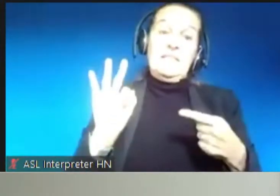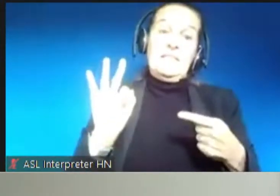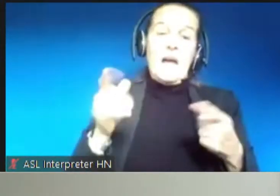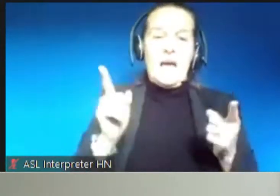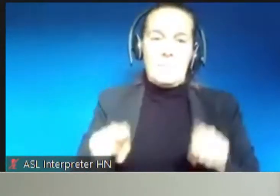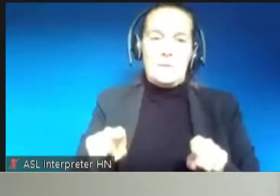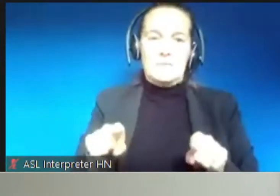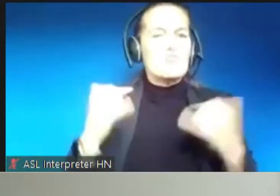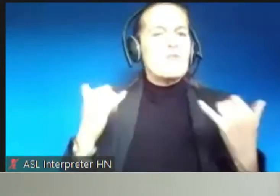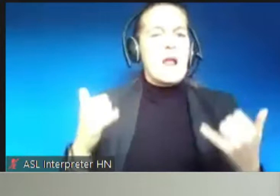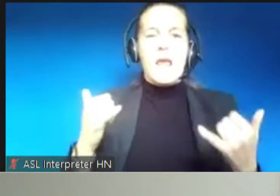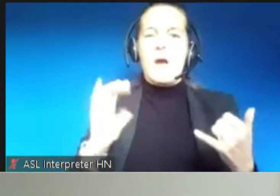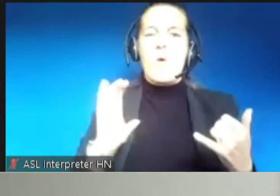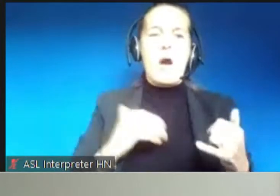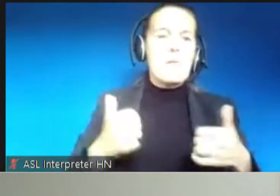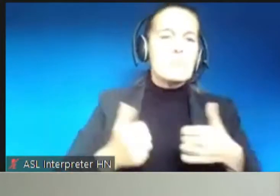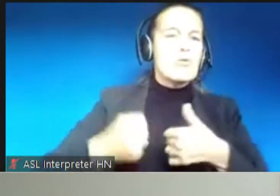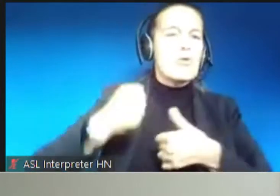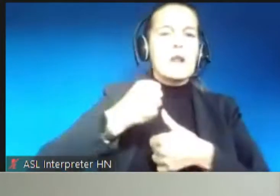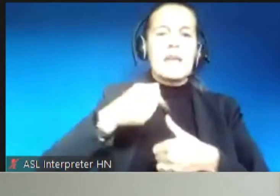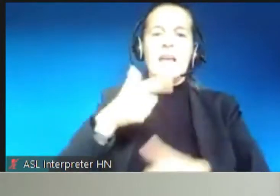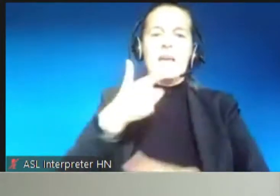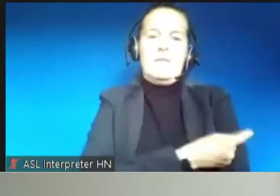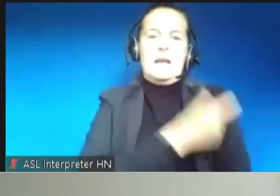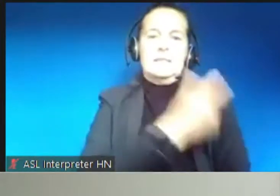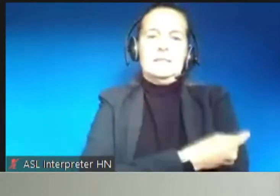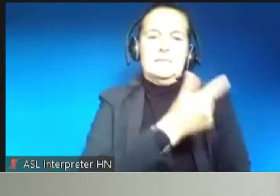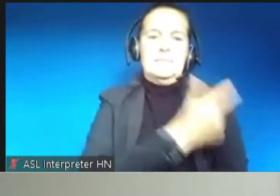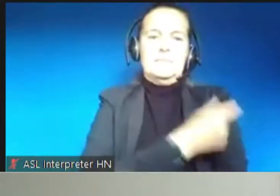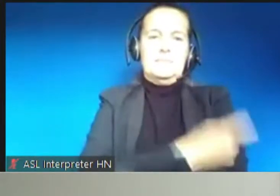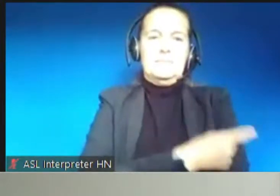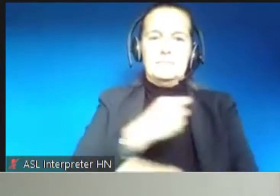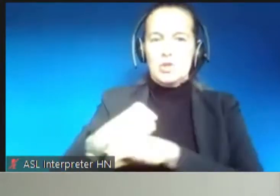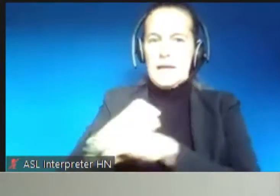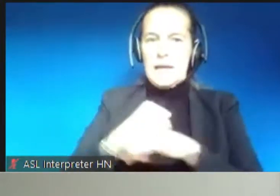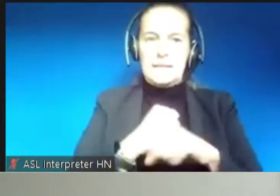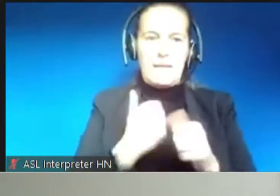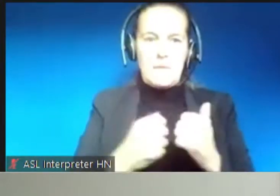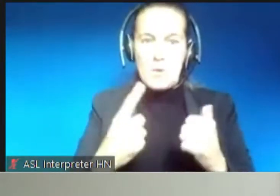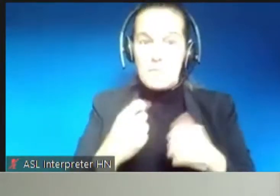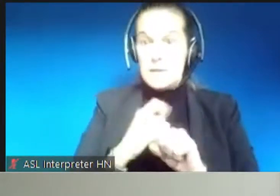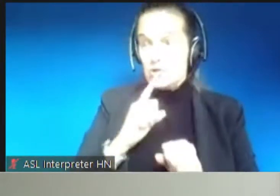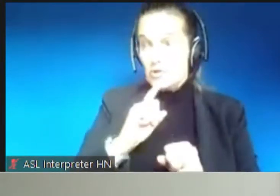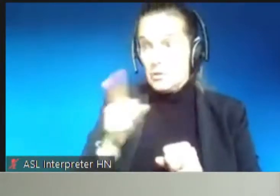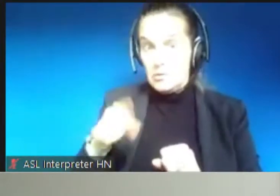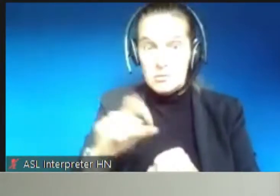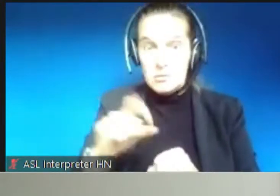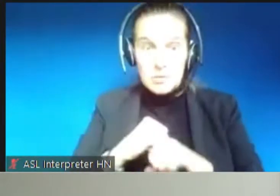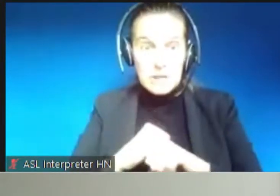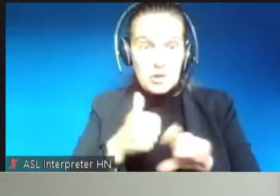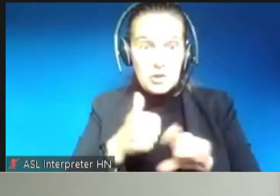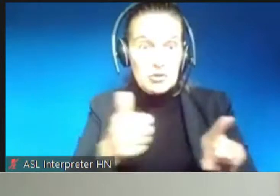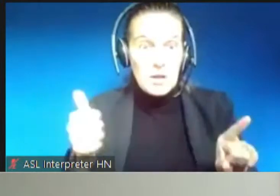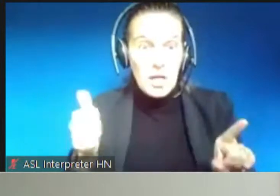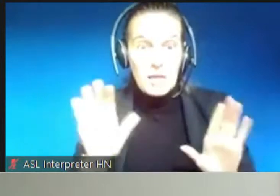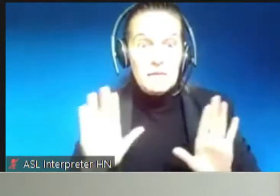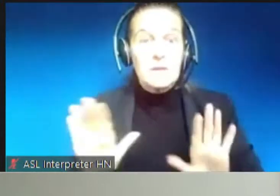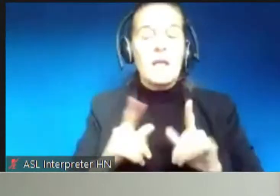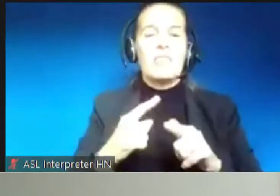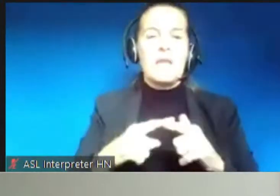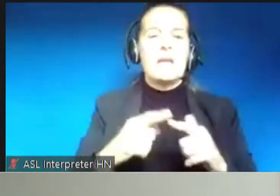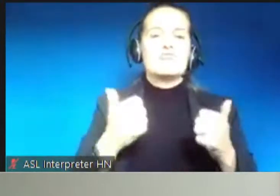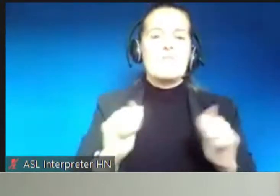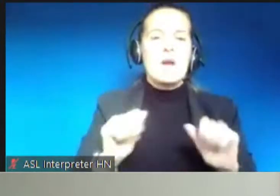give out vaccines, protect everybody, making sure everybody is protecting themselves, and keep going forward to open our